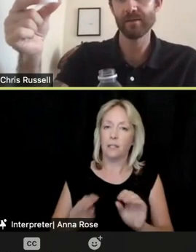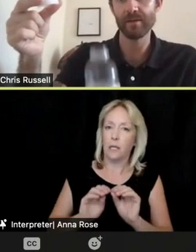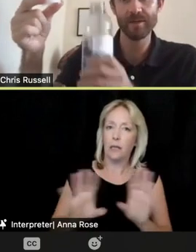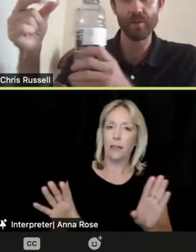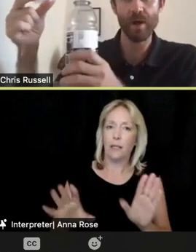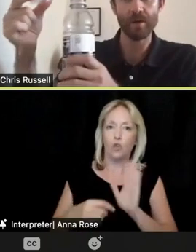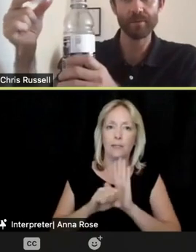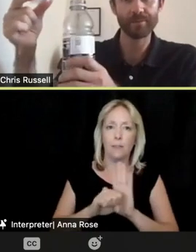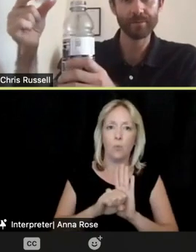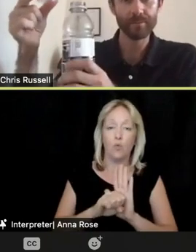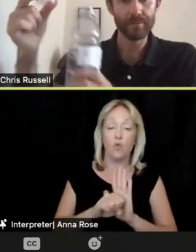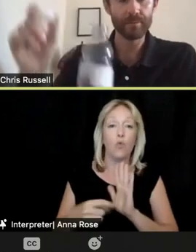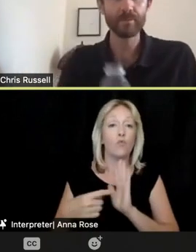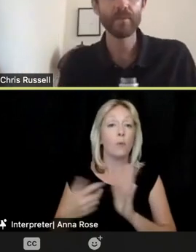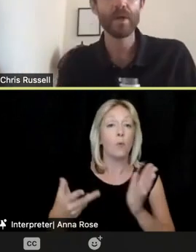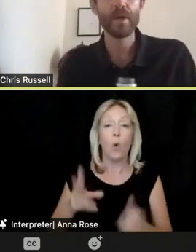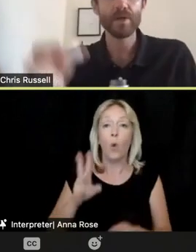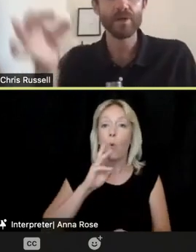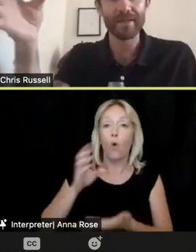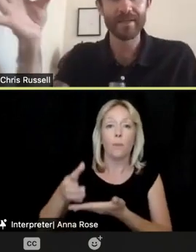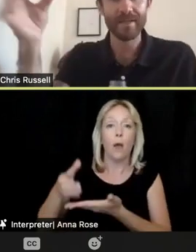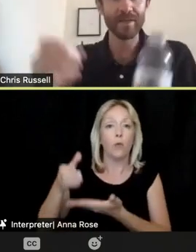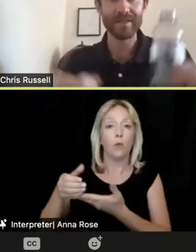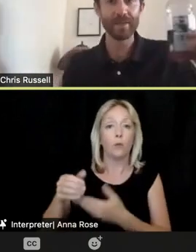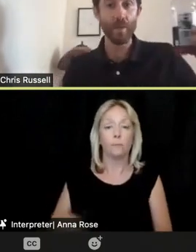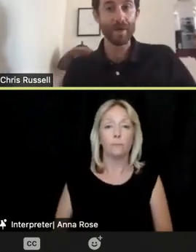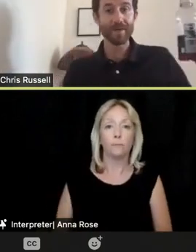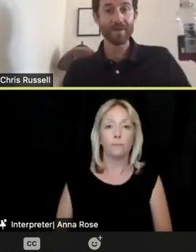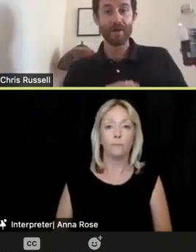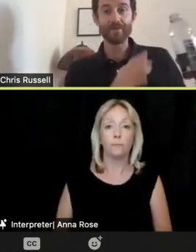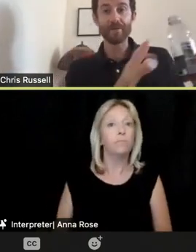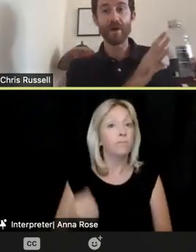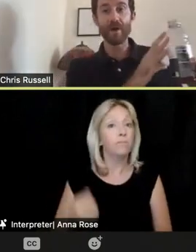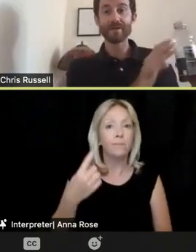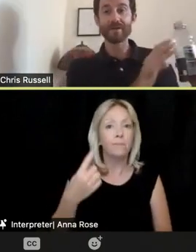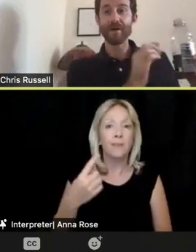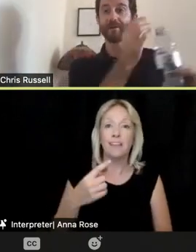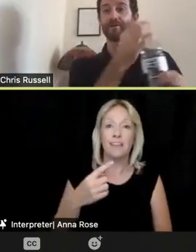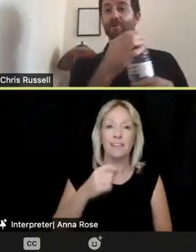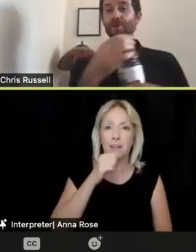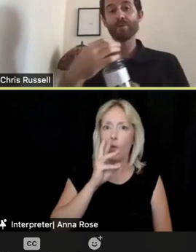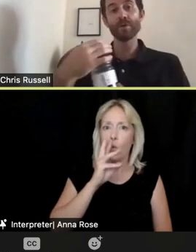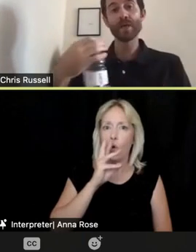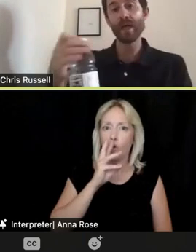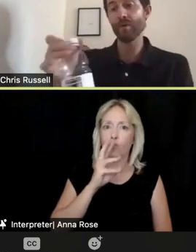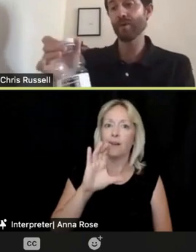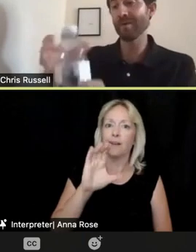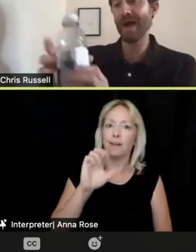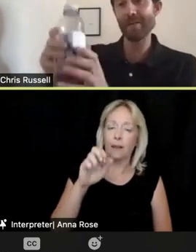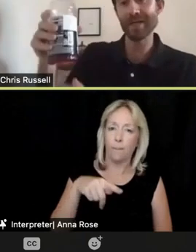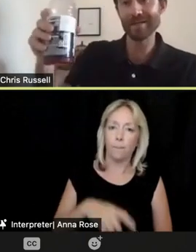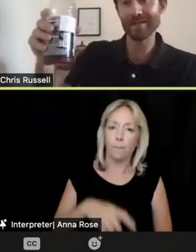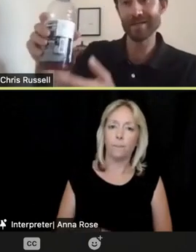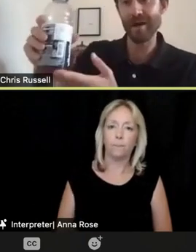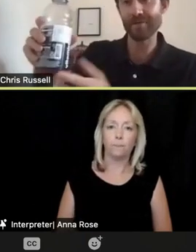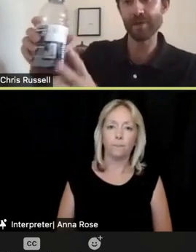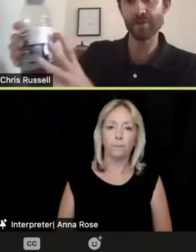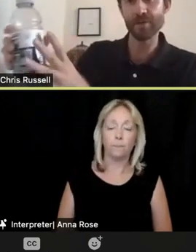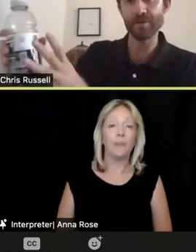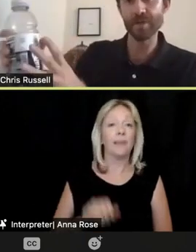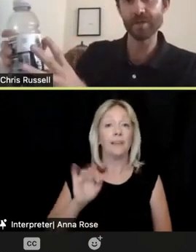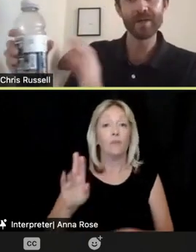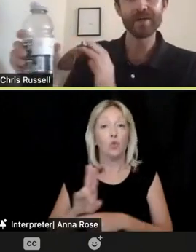represent this water. So you've got the symbol. It's not the water itself. The water itself, if you communicate with the object